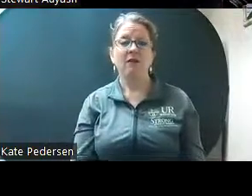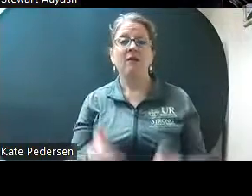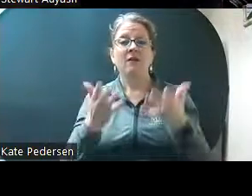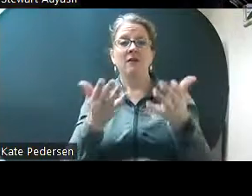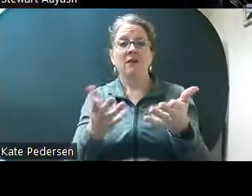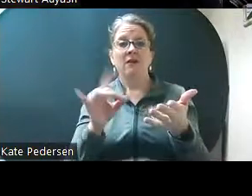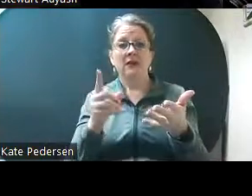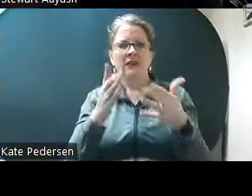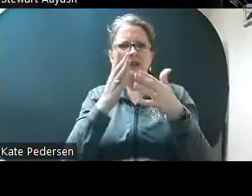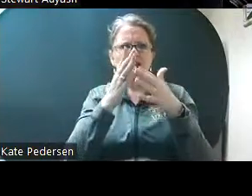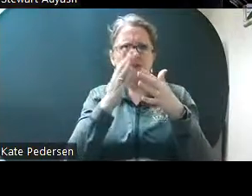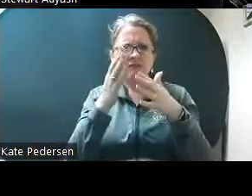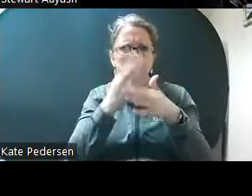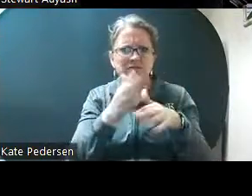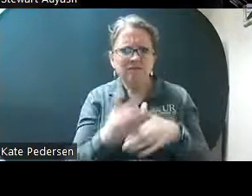break it down by